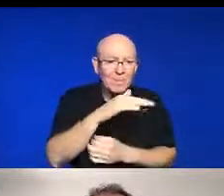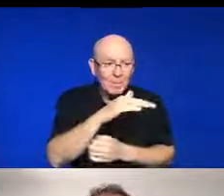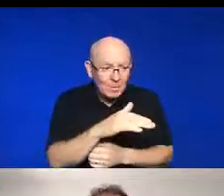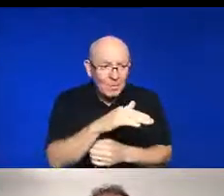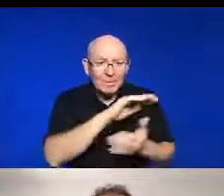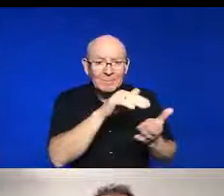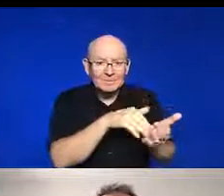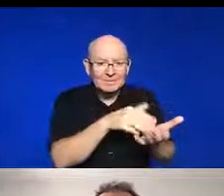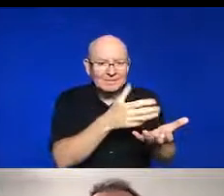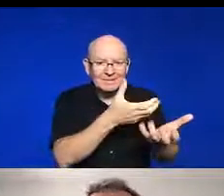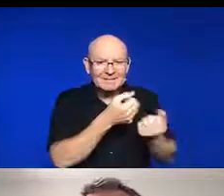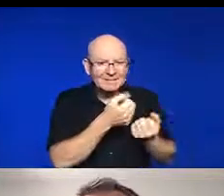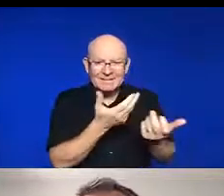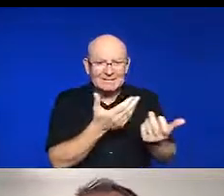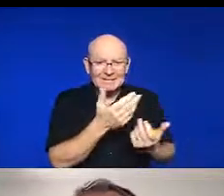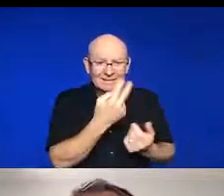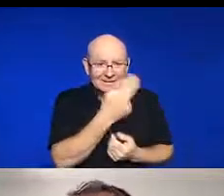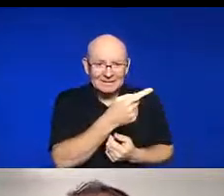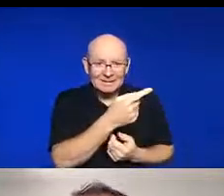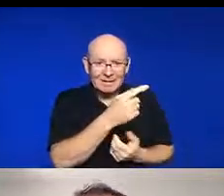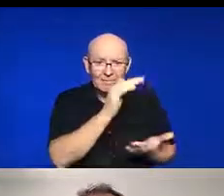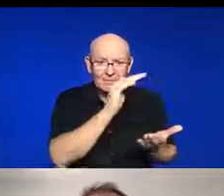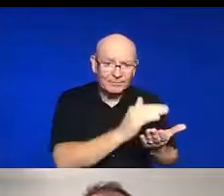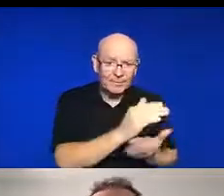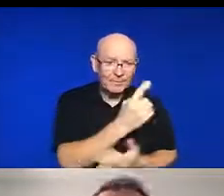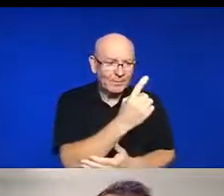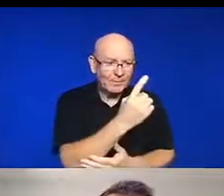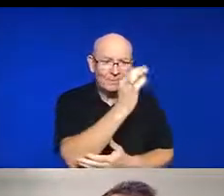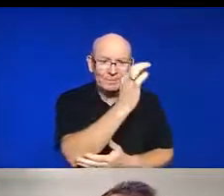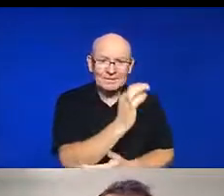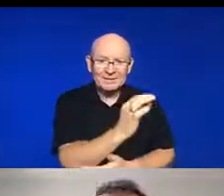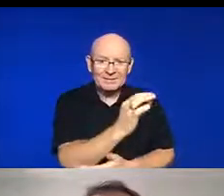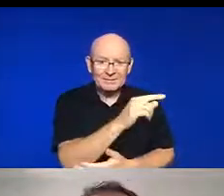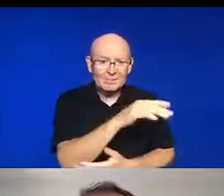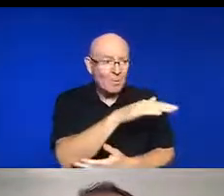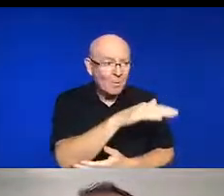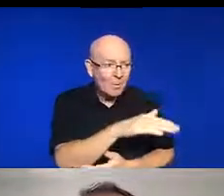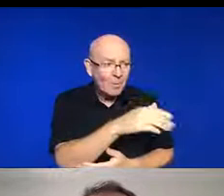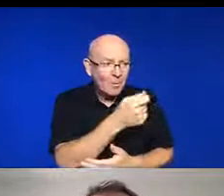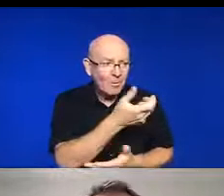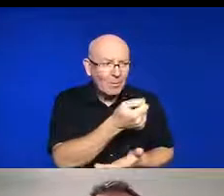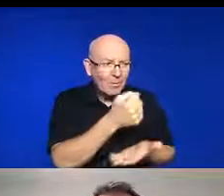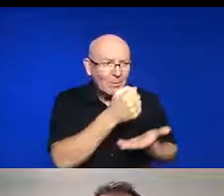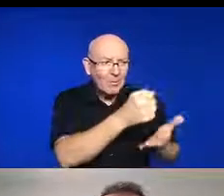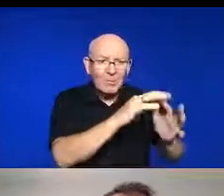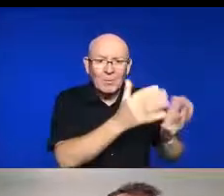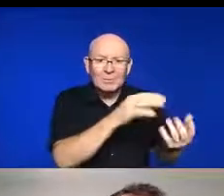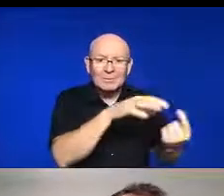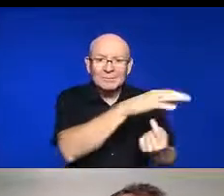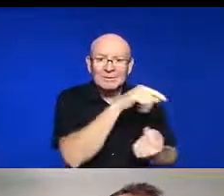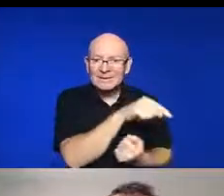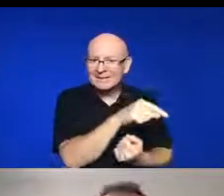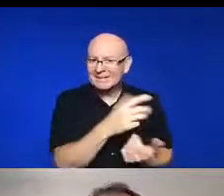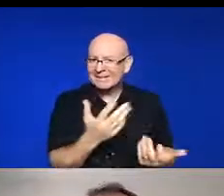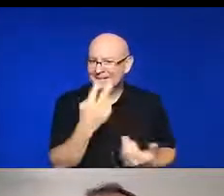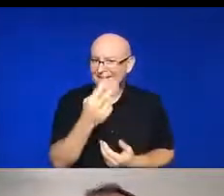where countries actually do not have the system in place to support persons with disability. And it relates